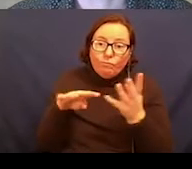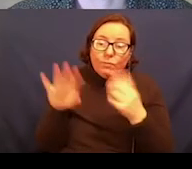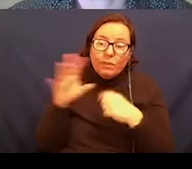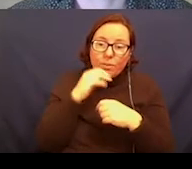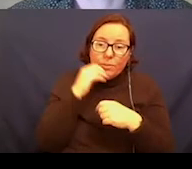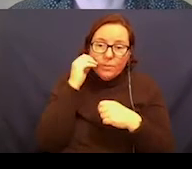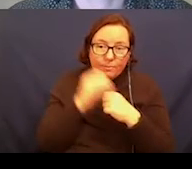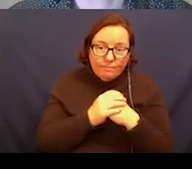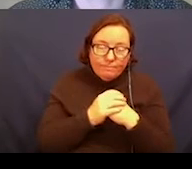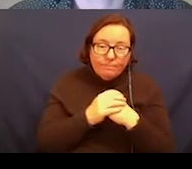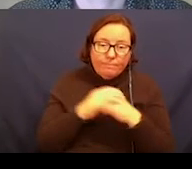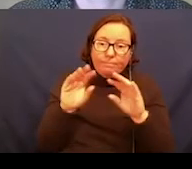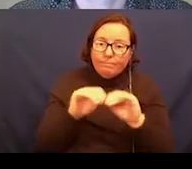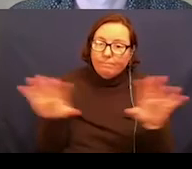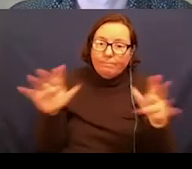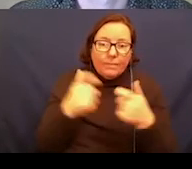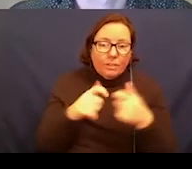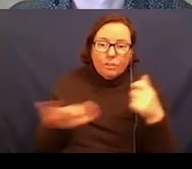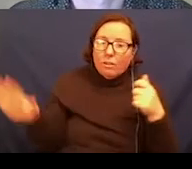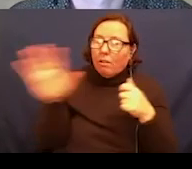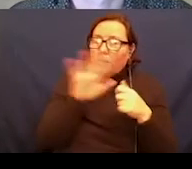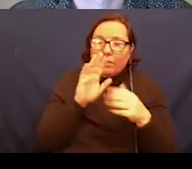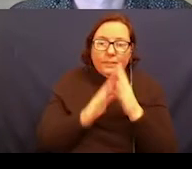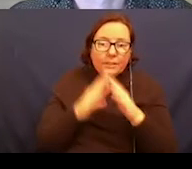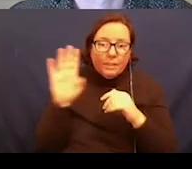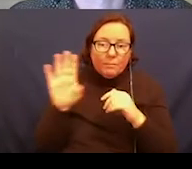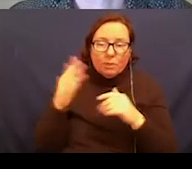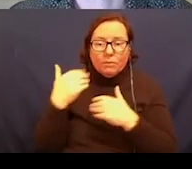and they distribute electricity within the city.